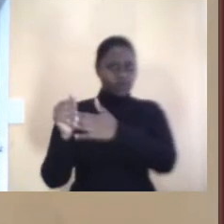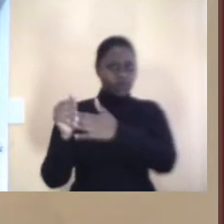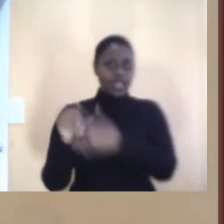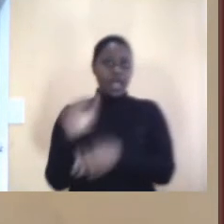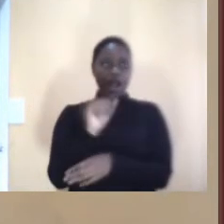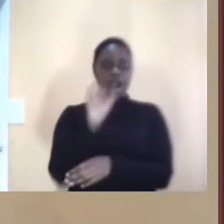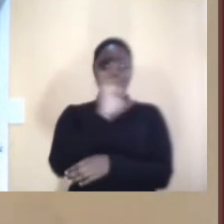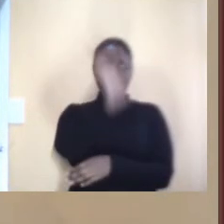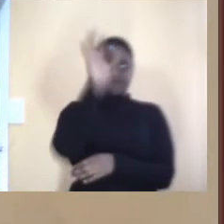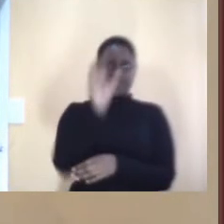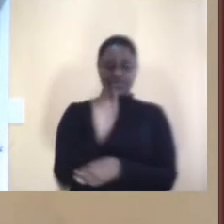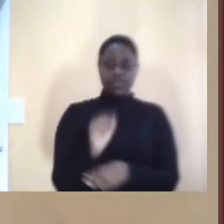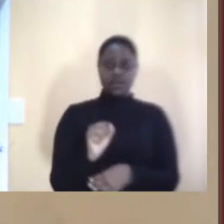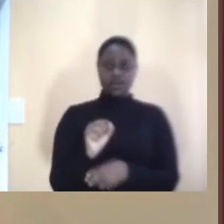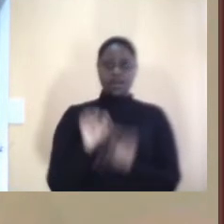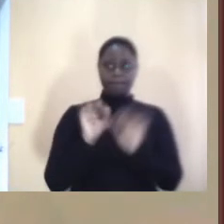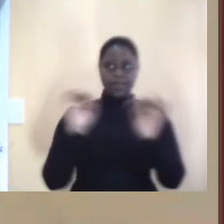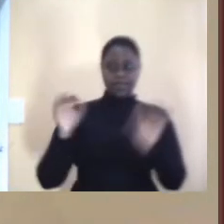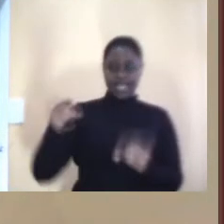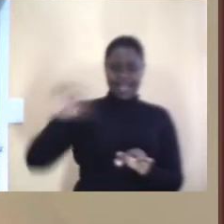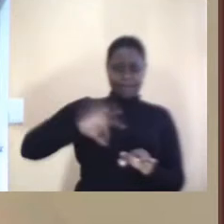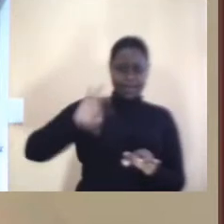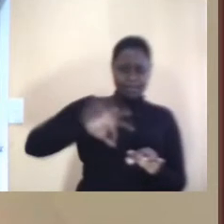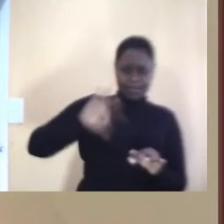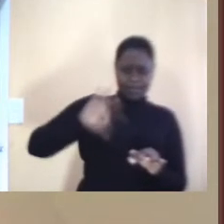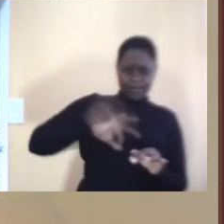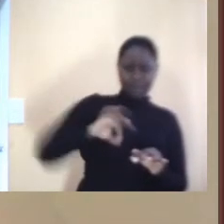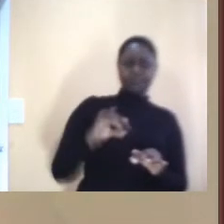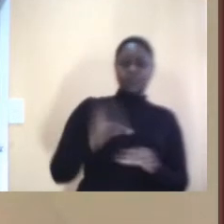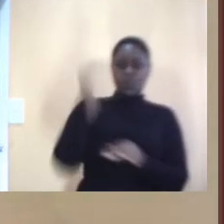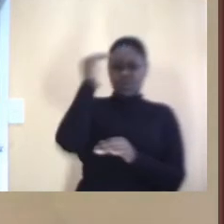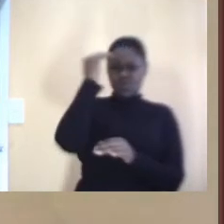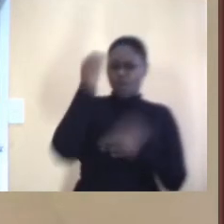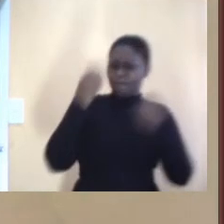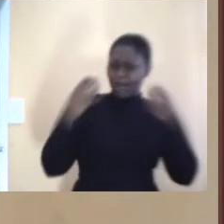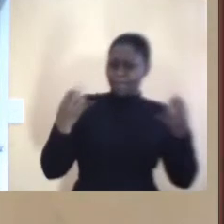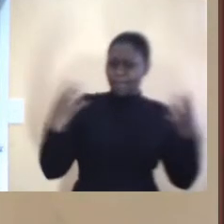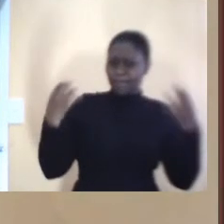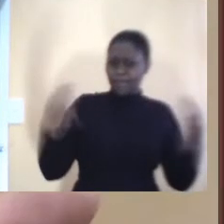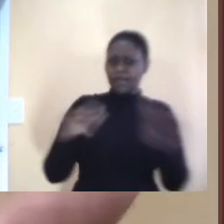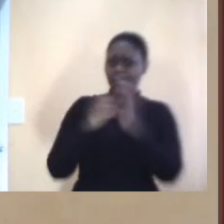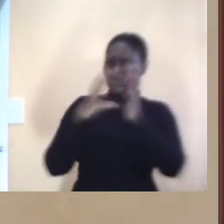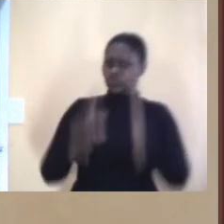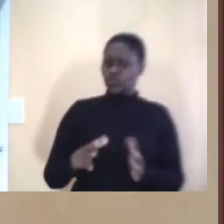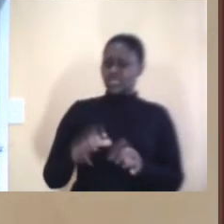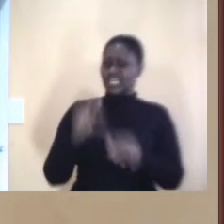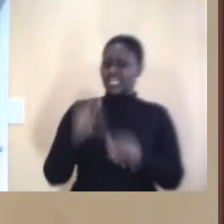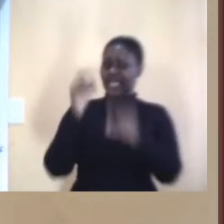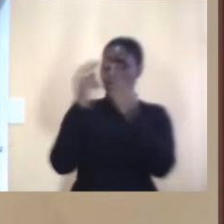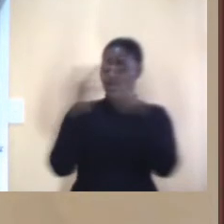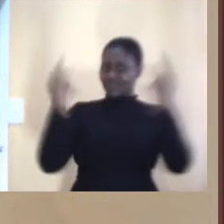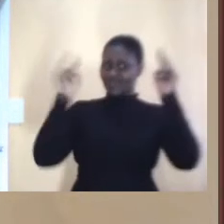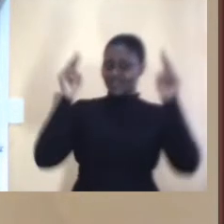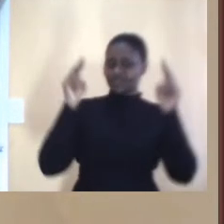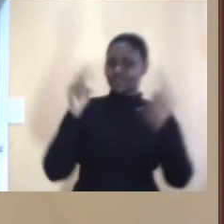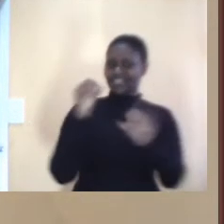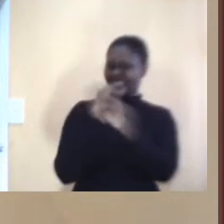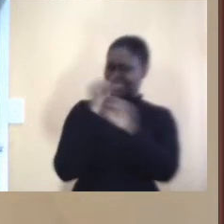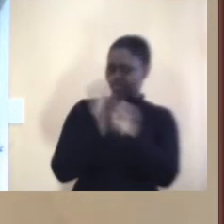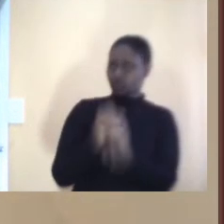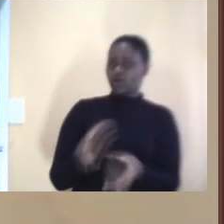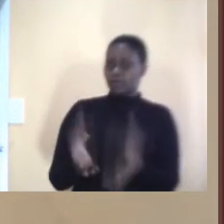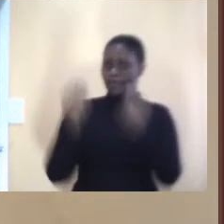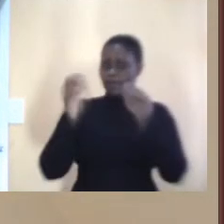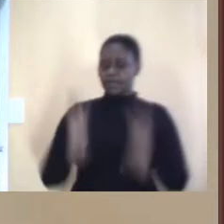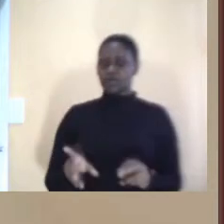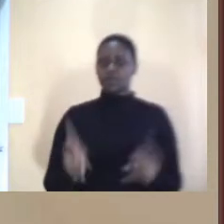kids will suddenly benefit as well. We have a lot of science students in our tertiary institution. They must get an opportunity, they must